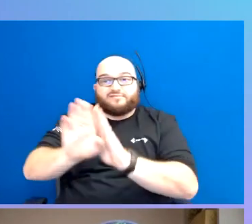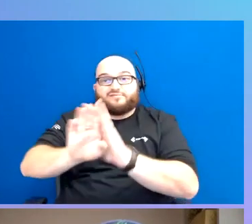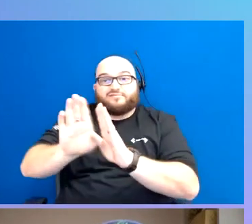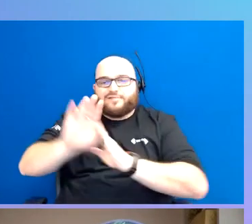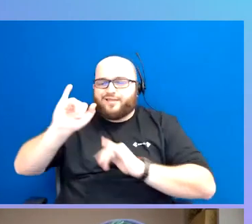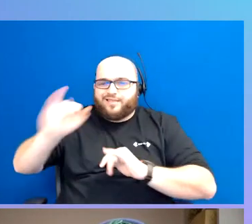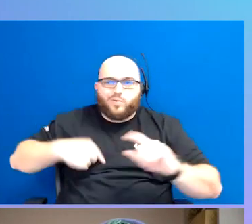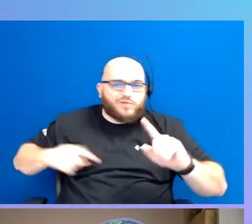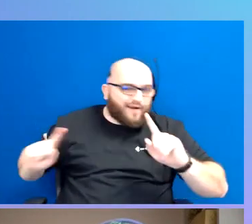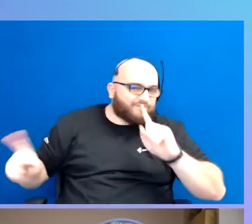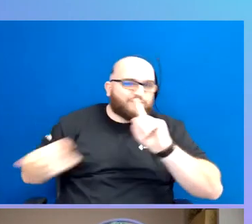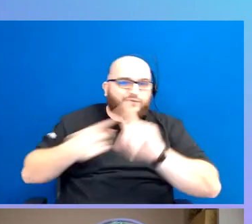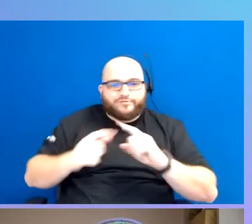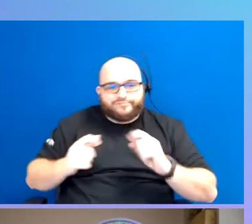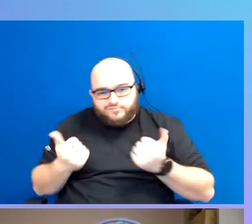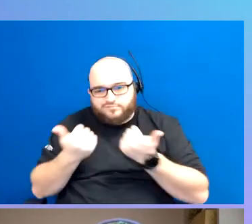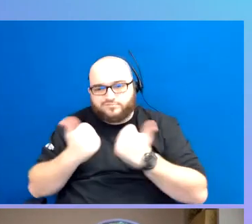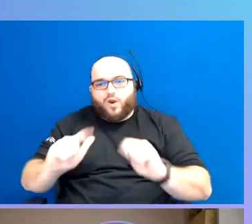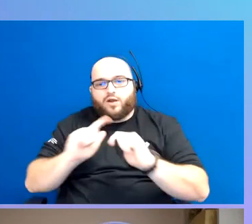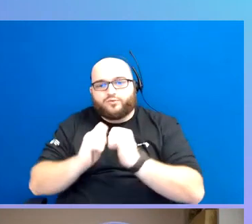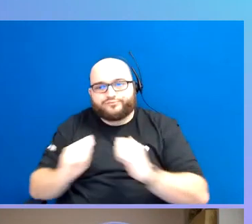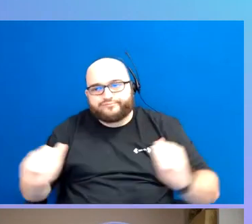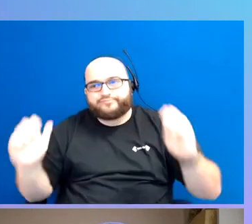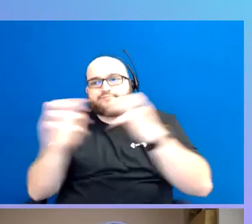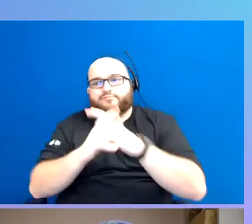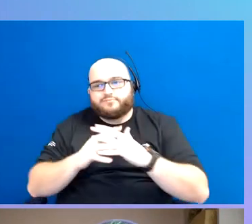first pass at creating accessibility guidelines.